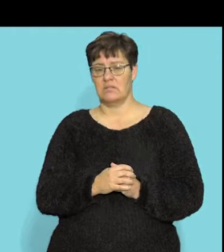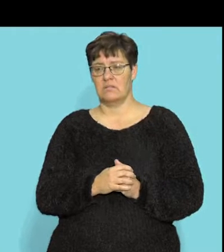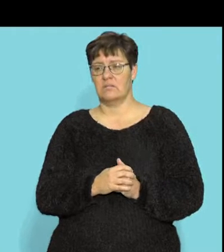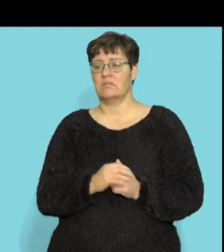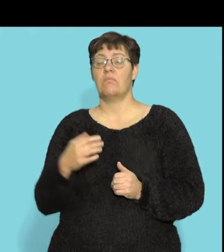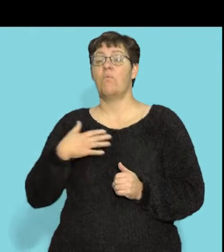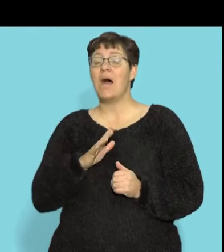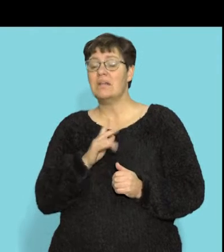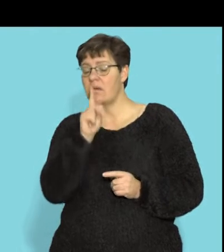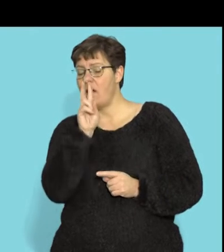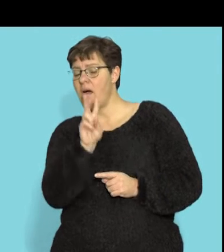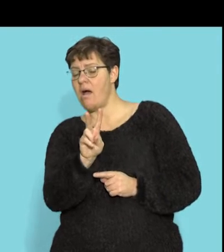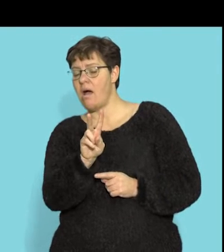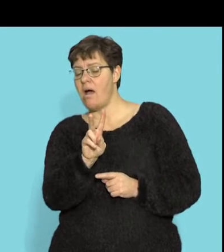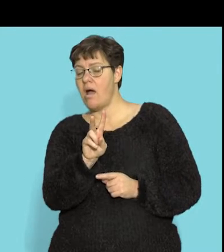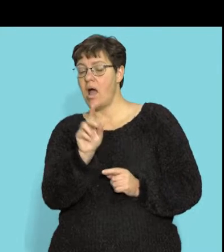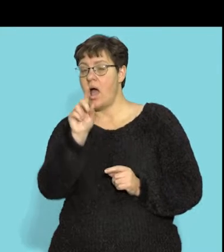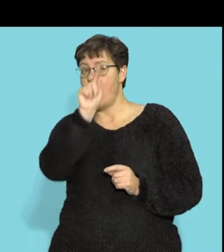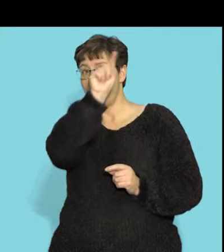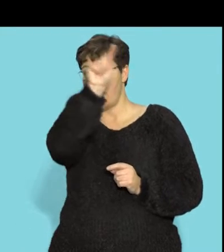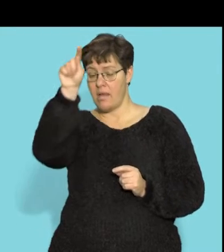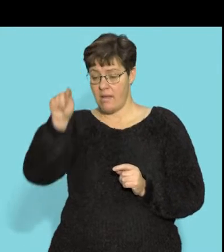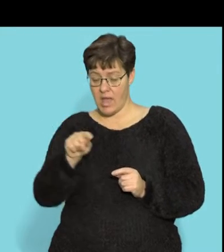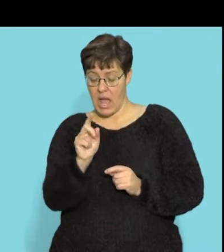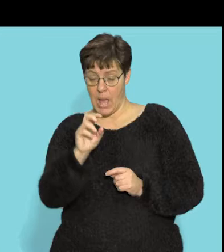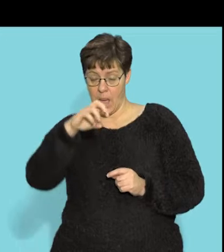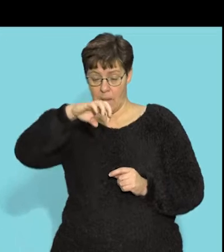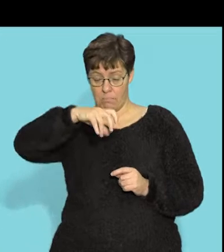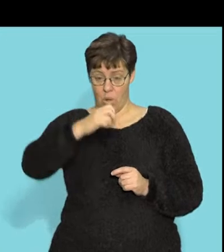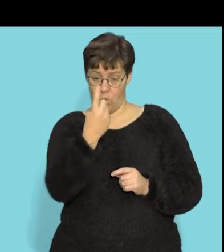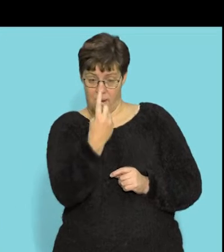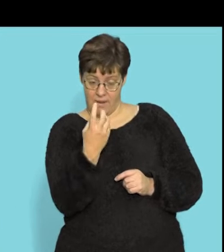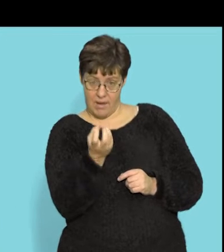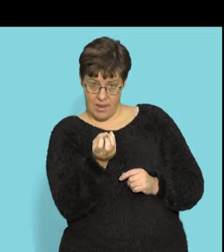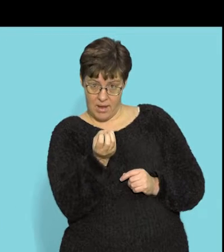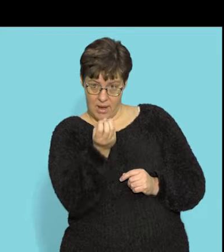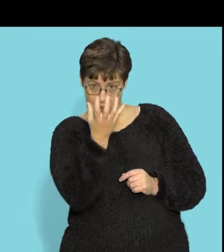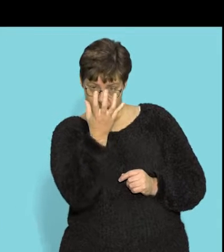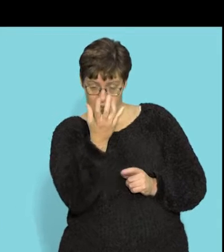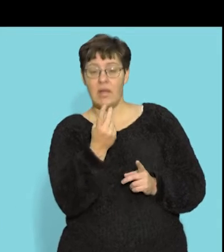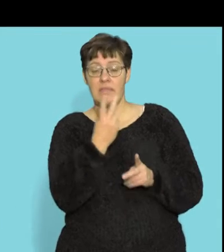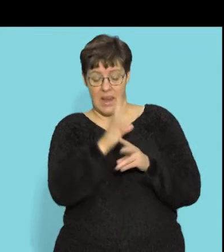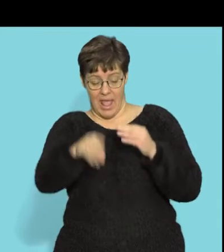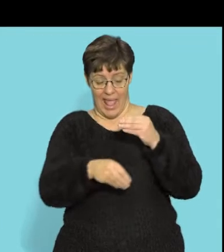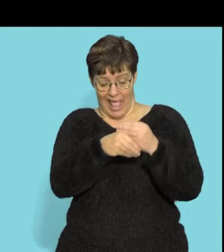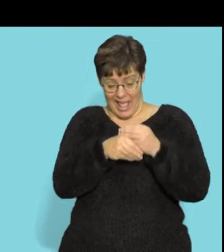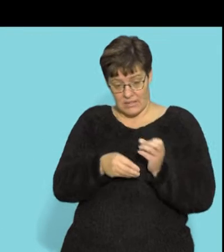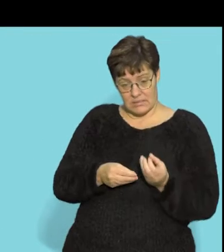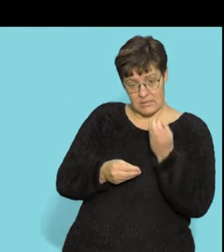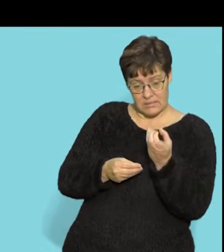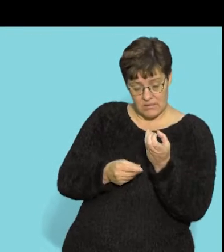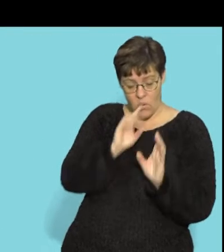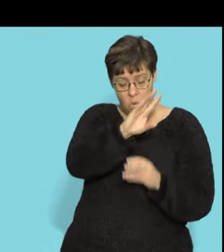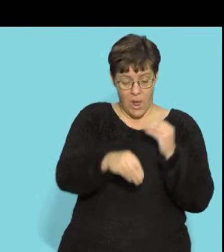to find the effect of or establish the relationship between connecting identical light bulbs. These must be